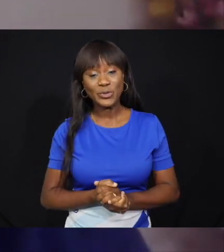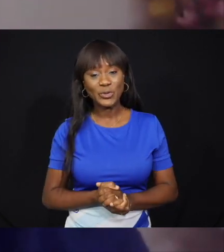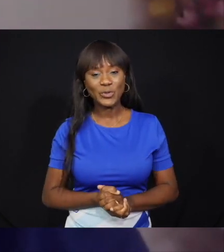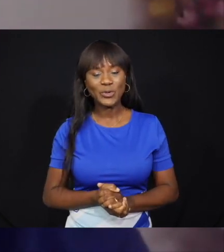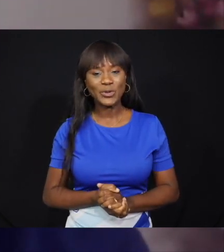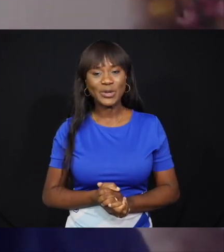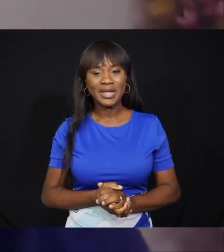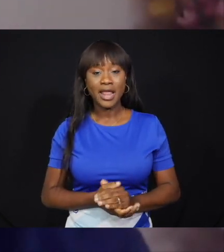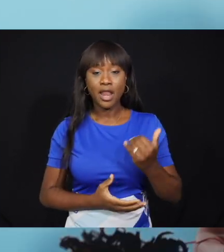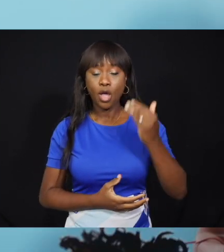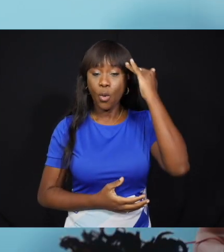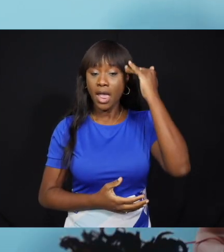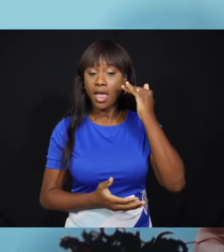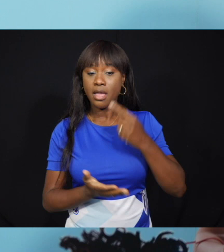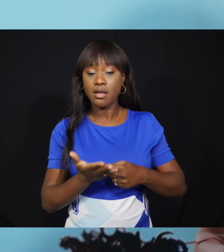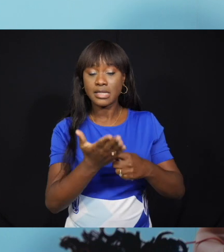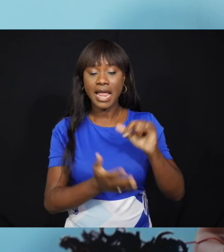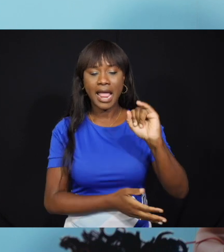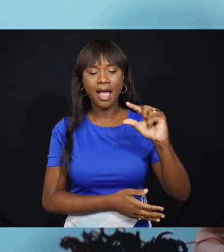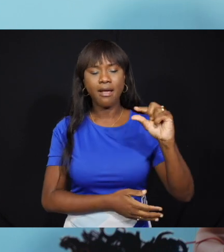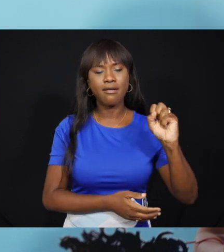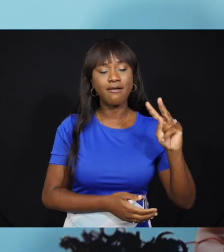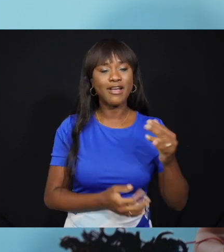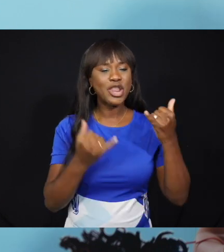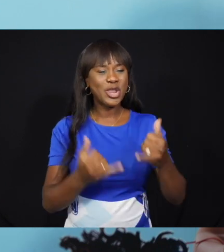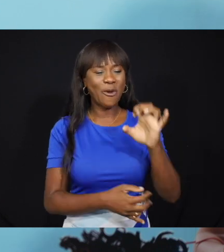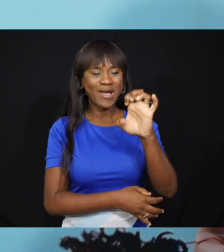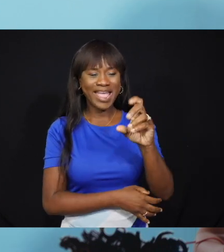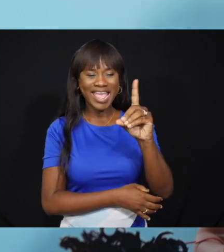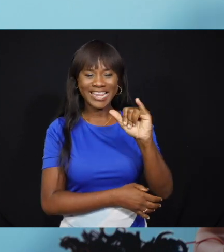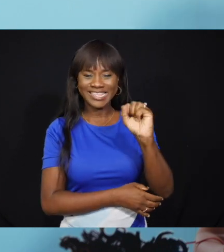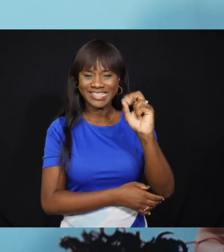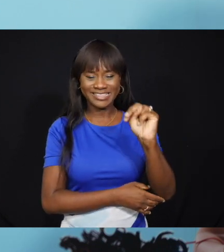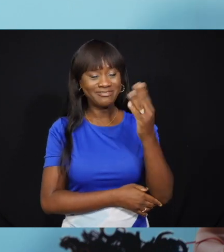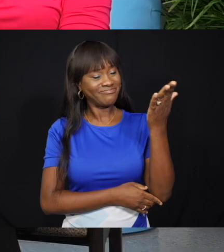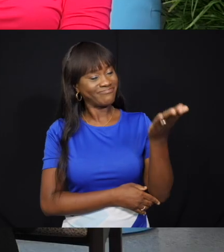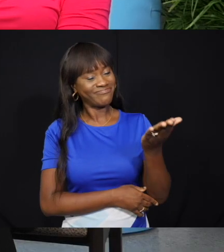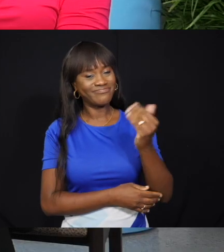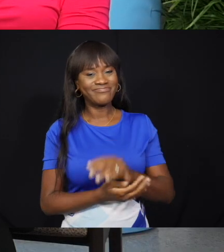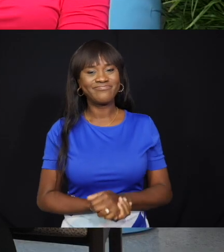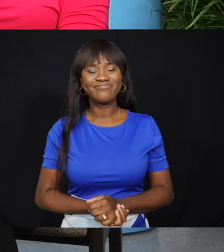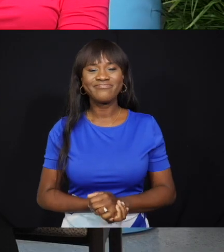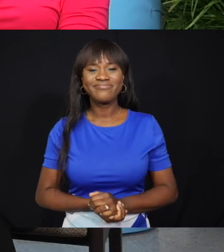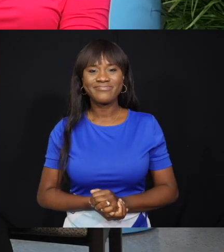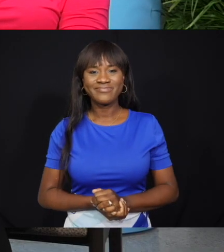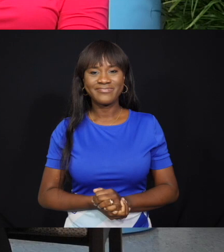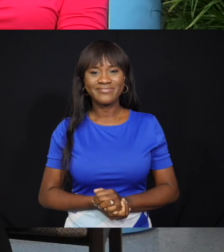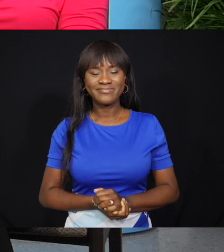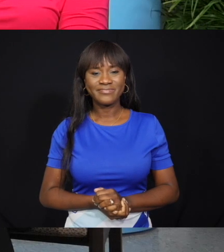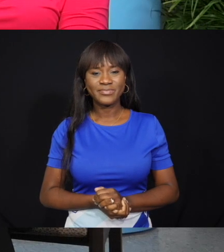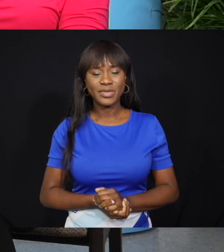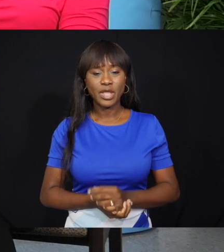to your life. Thank you so much, Niala Maharaj Rasha, Head of Consulting at IGovTT. Edson, you're